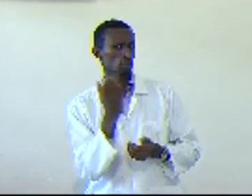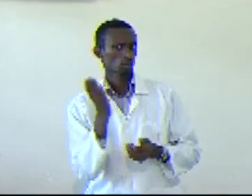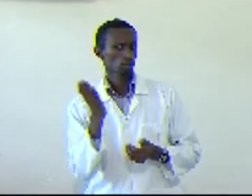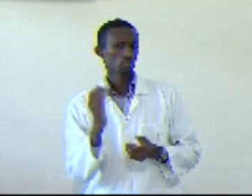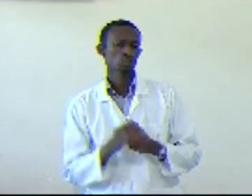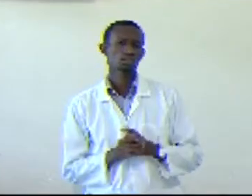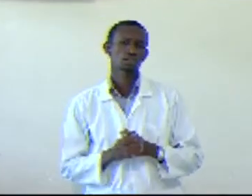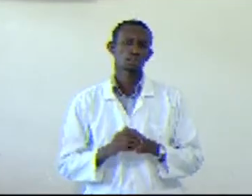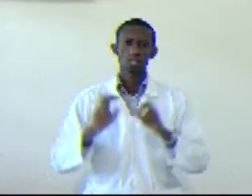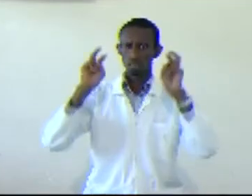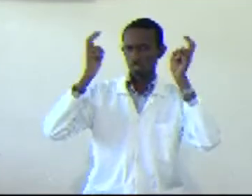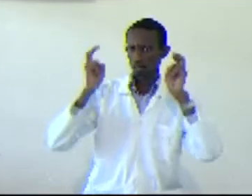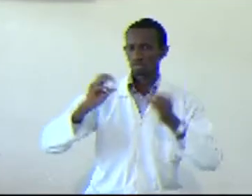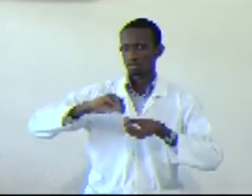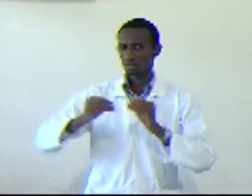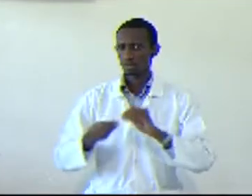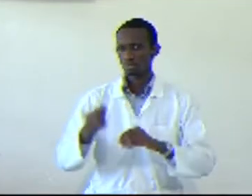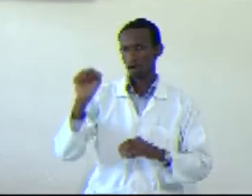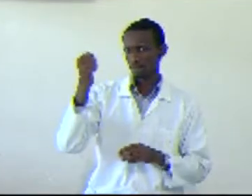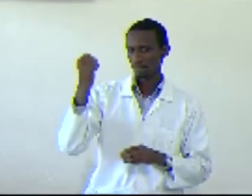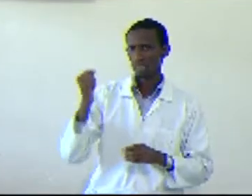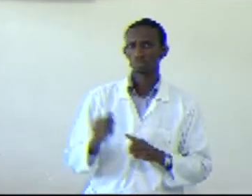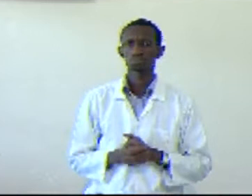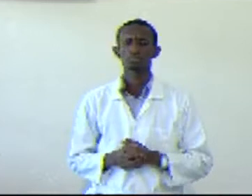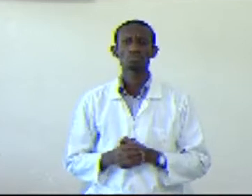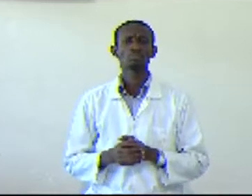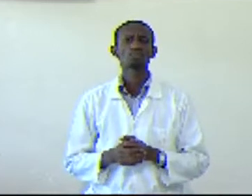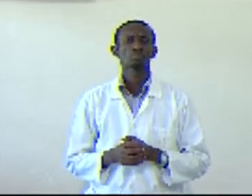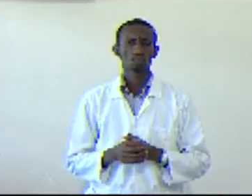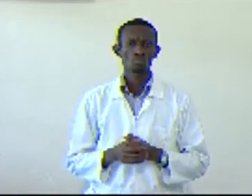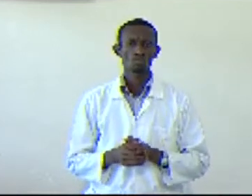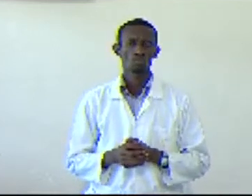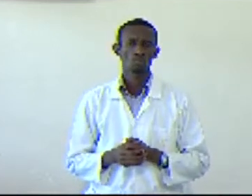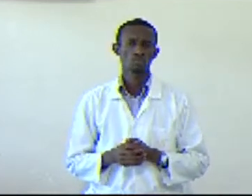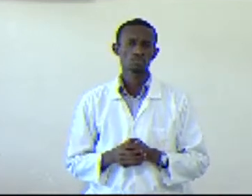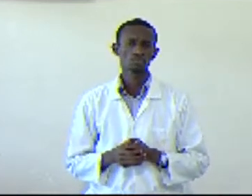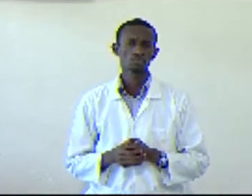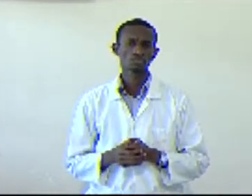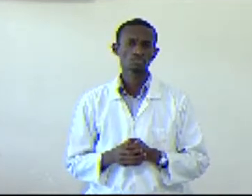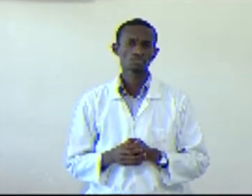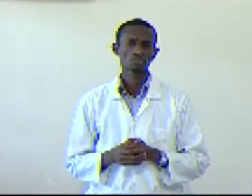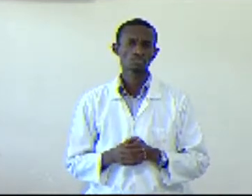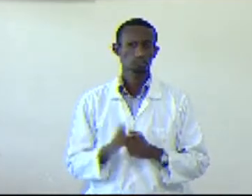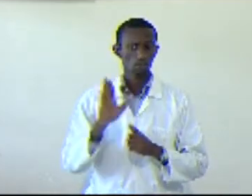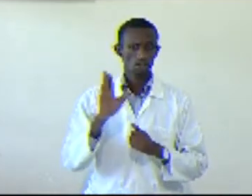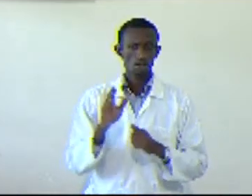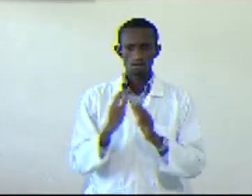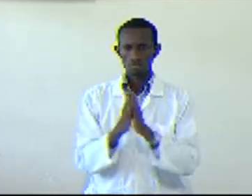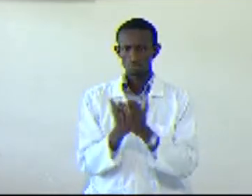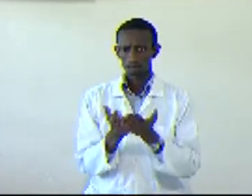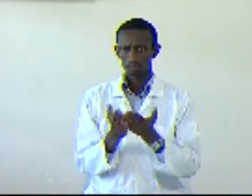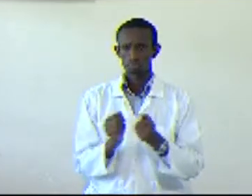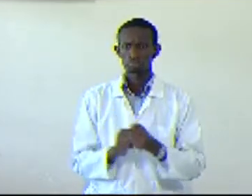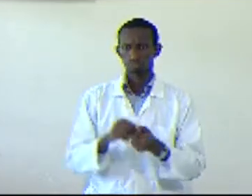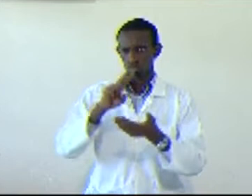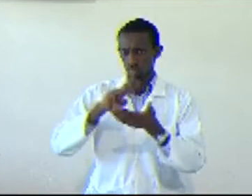of course, to determine the internal resistance of a cell. Check your physics books. The one